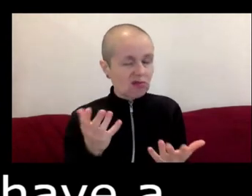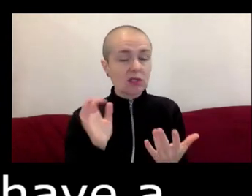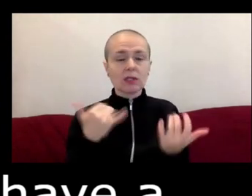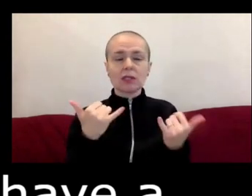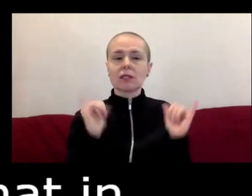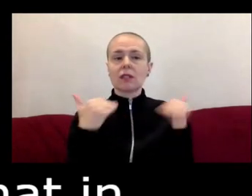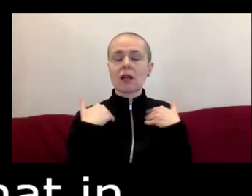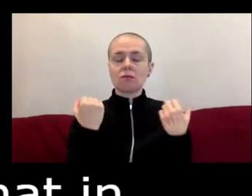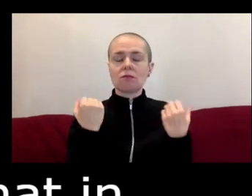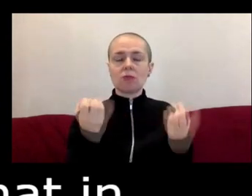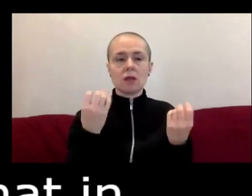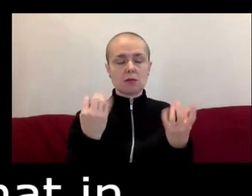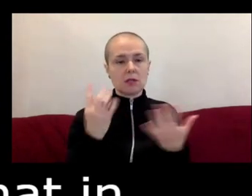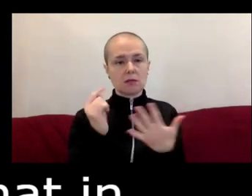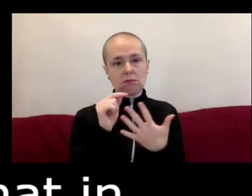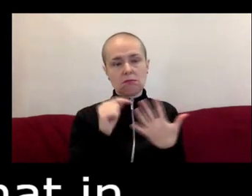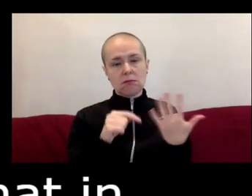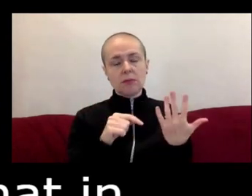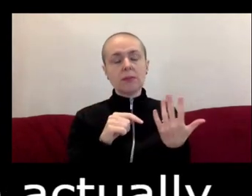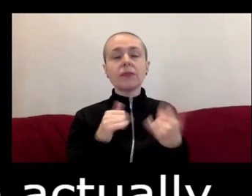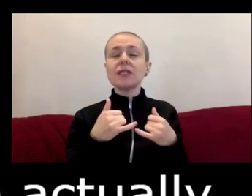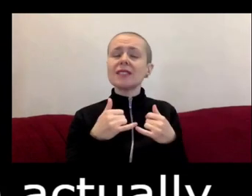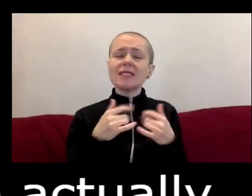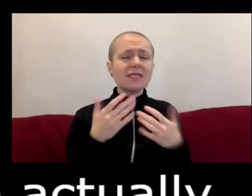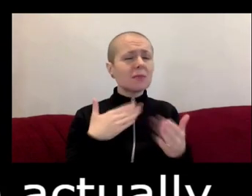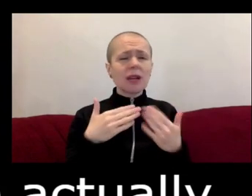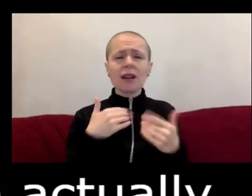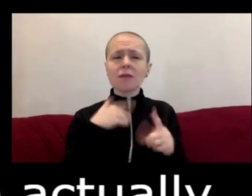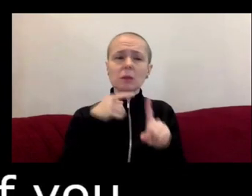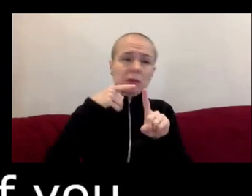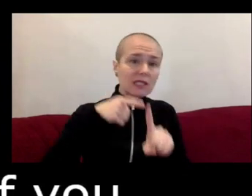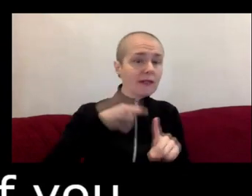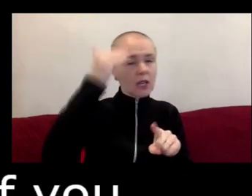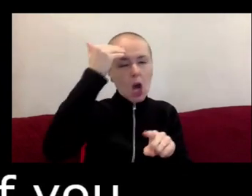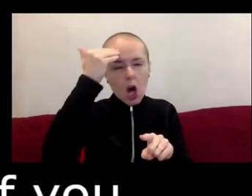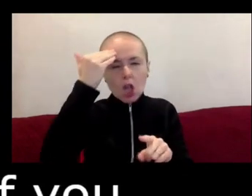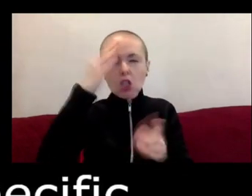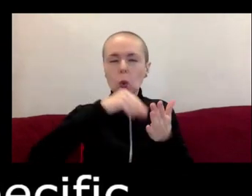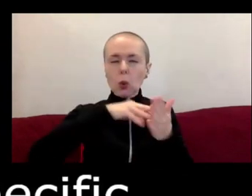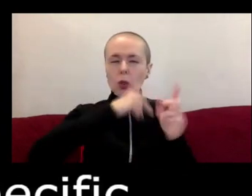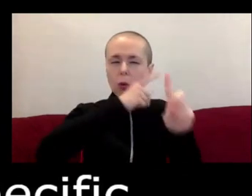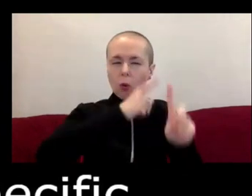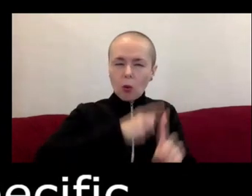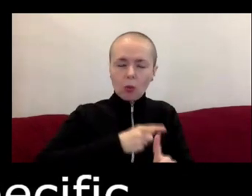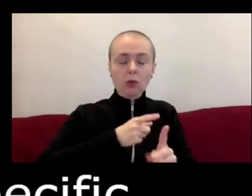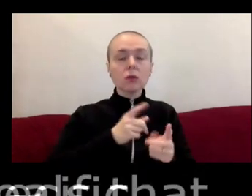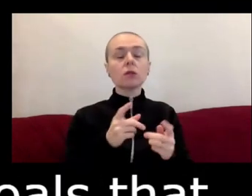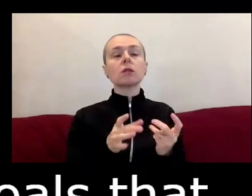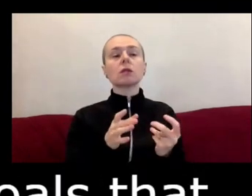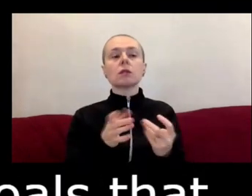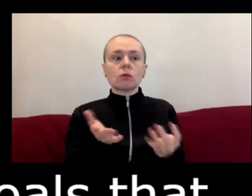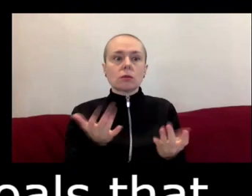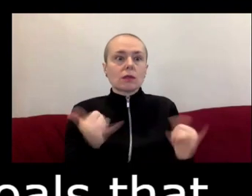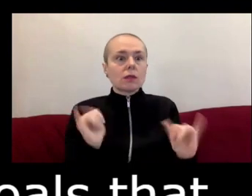a lot of ways, even if you might have a more sort of a specific knowledge or learning goals that you're aiming for, to make it